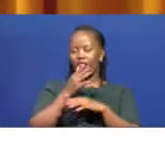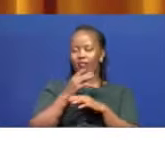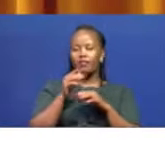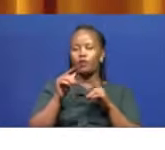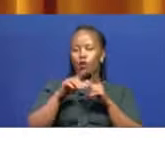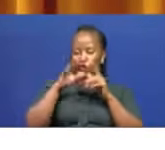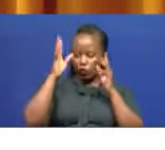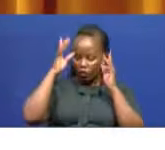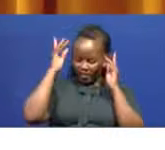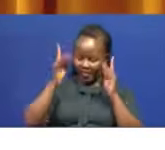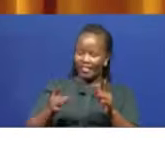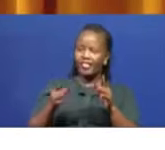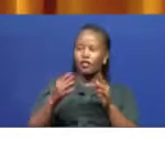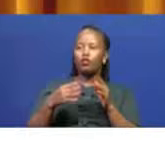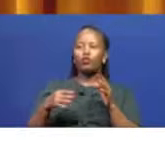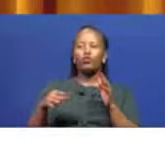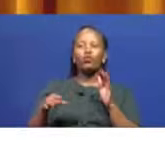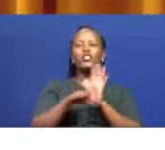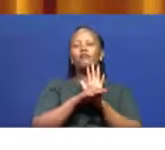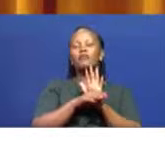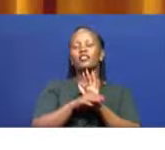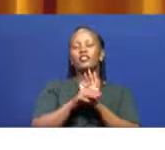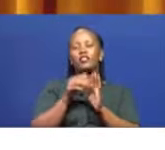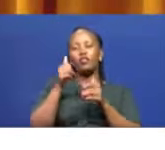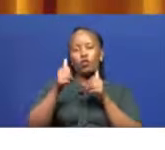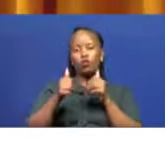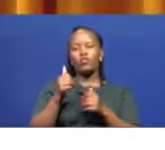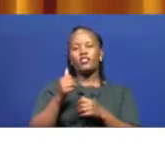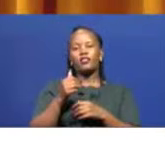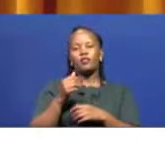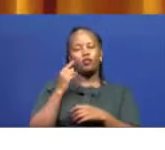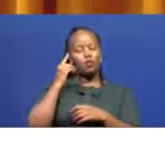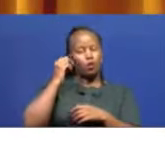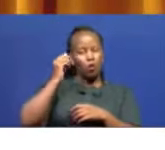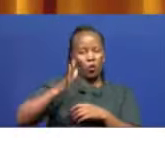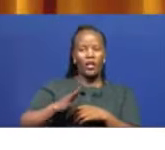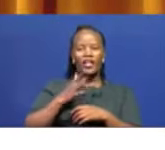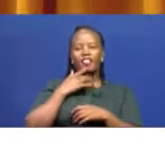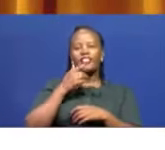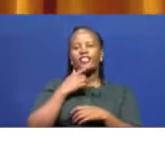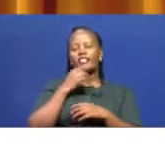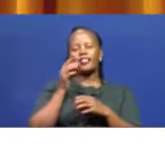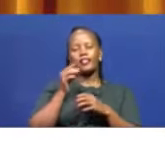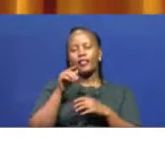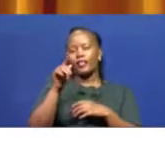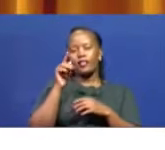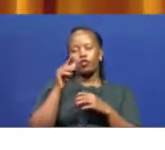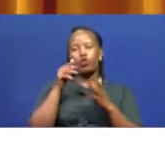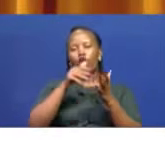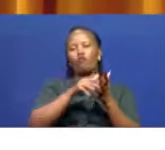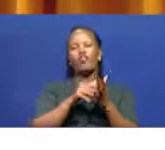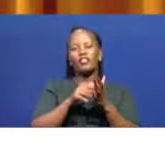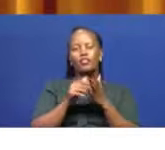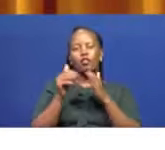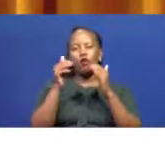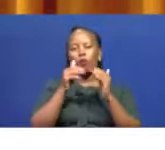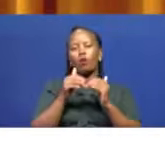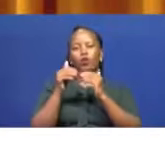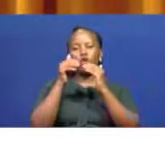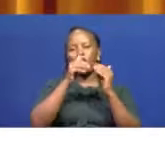impeachment as a first recourse, which Council contended offends the principles of